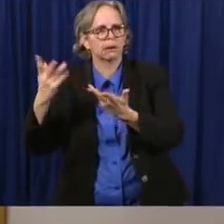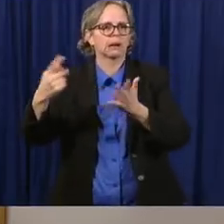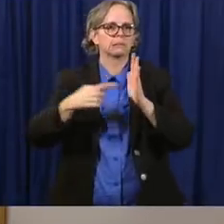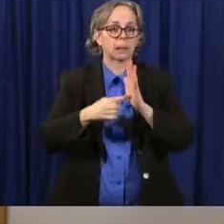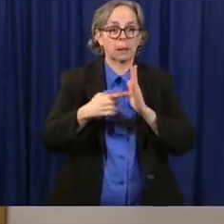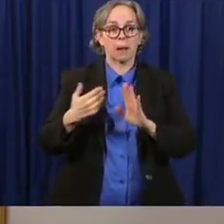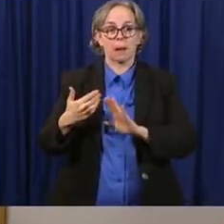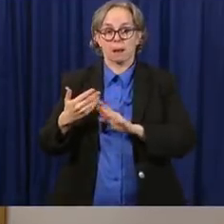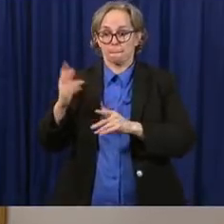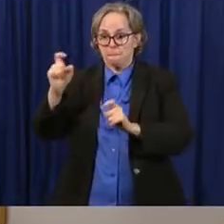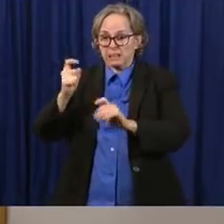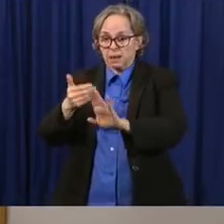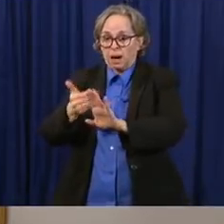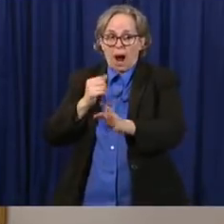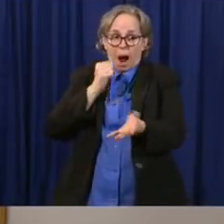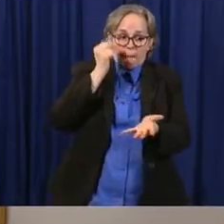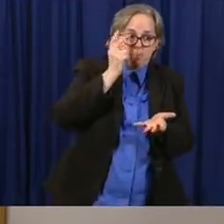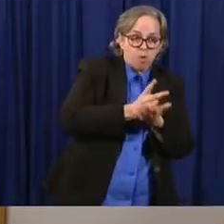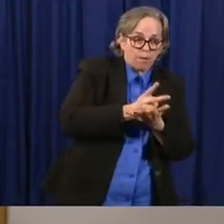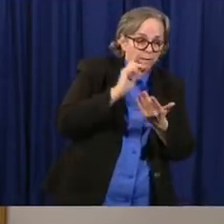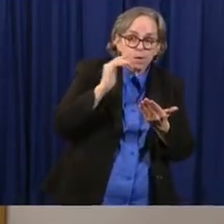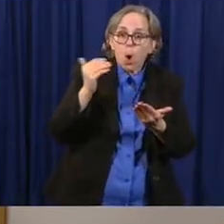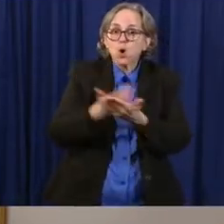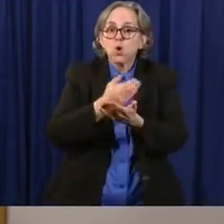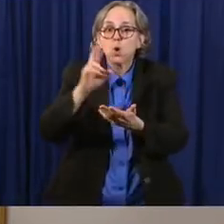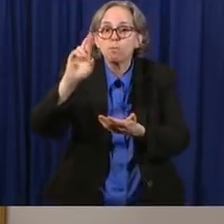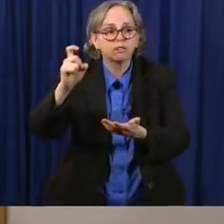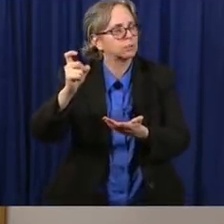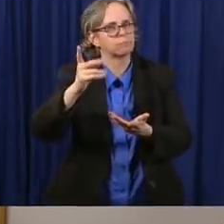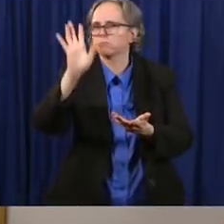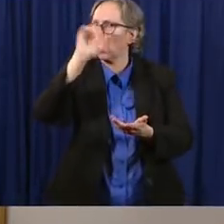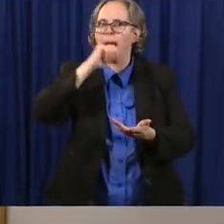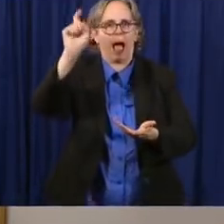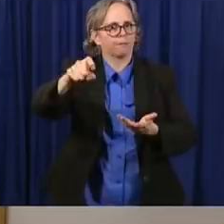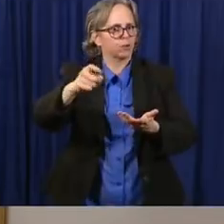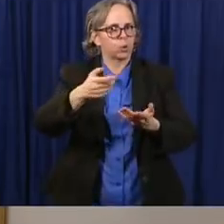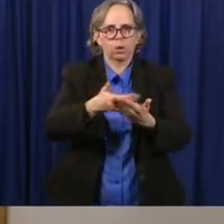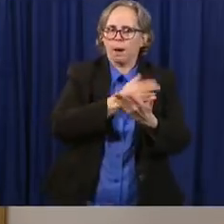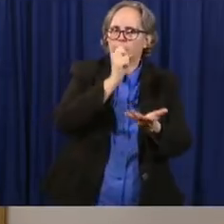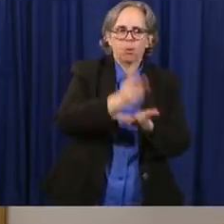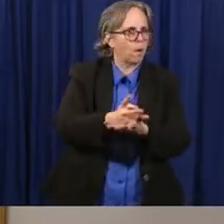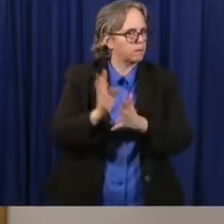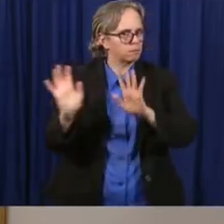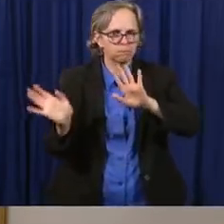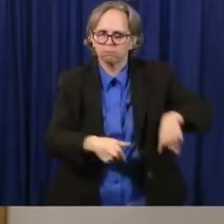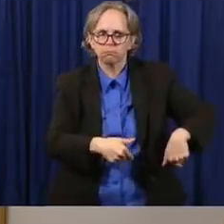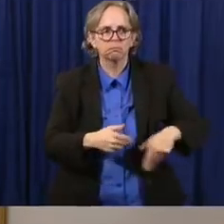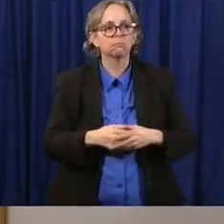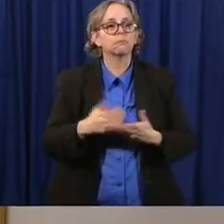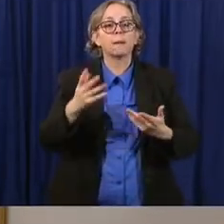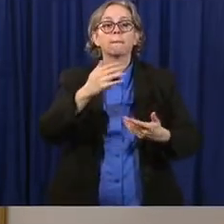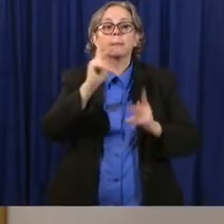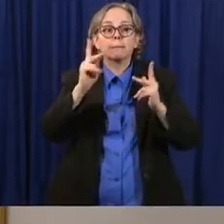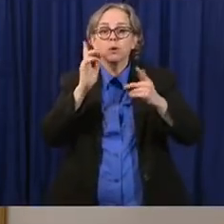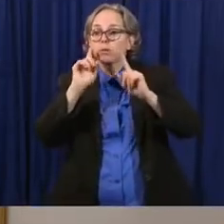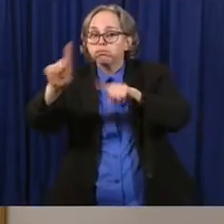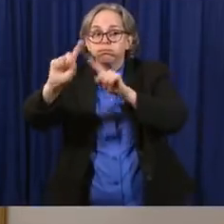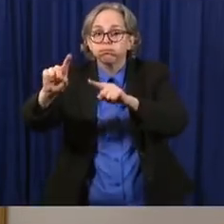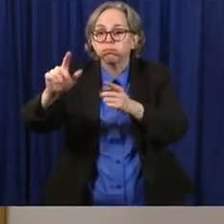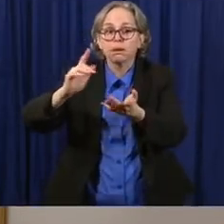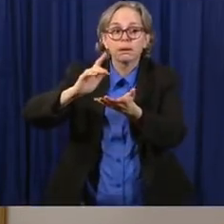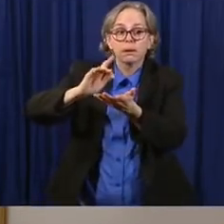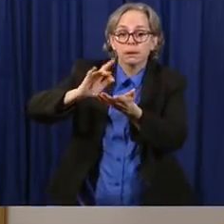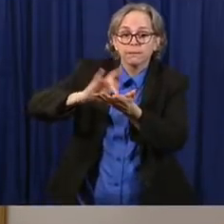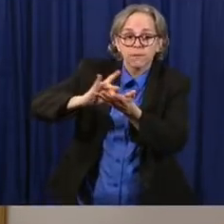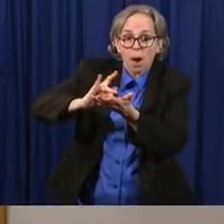prescriptions. Members will receive pharmacy benefits regardless of in-network or out-of-network provider status.